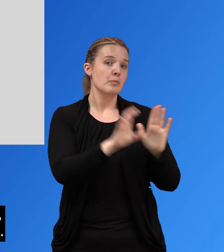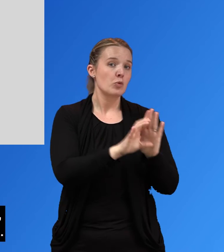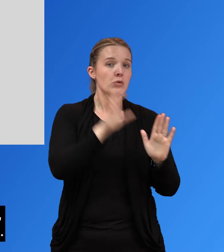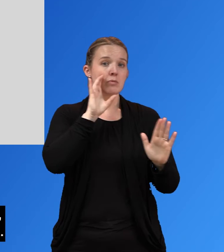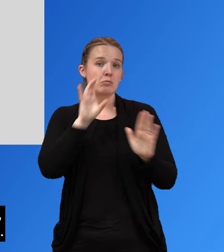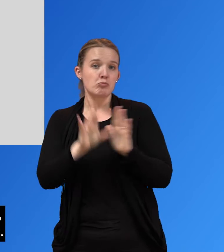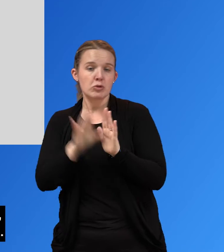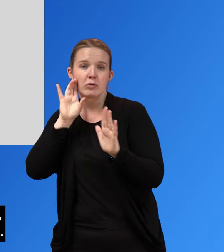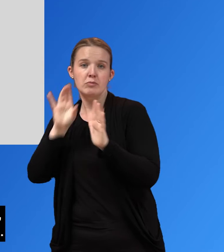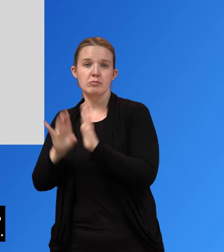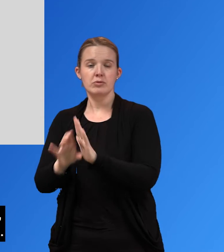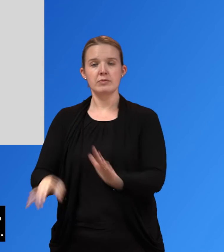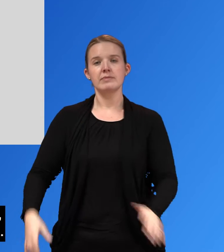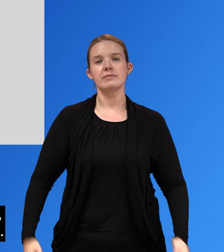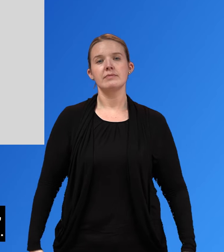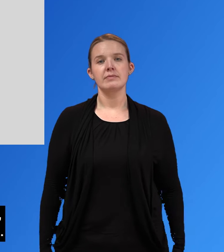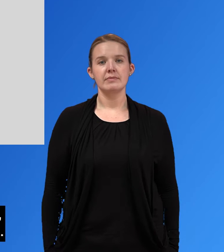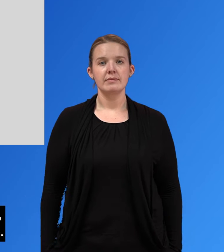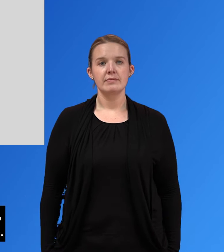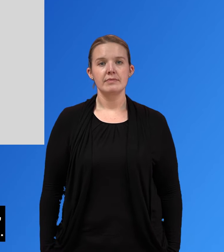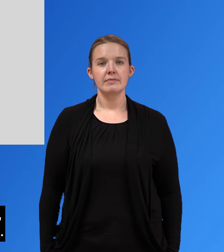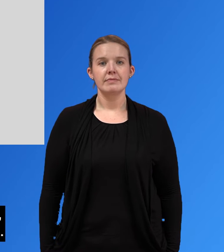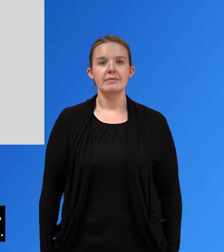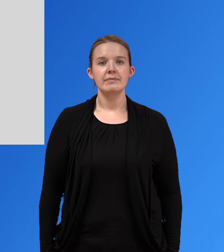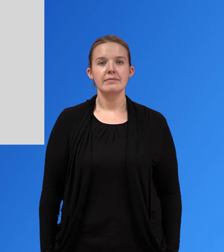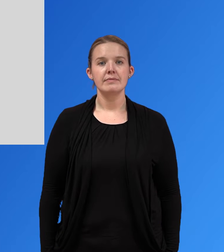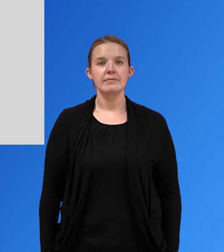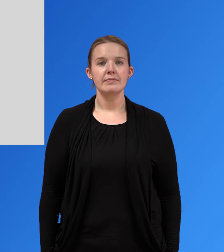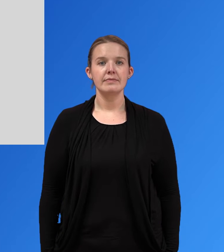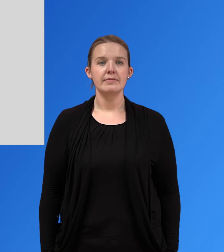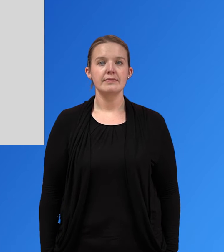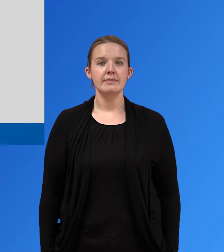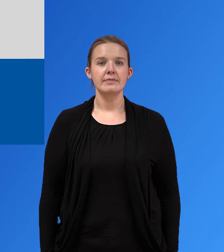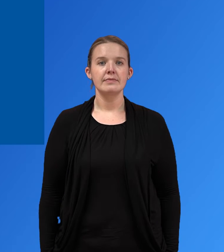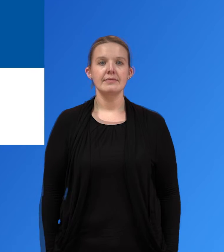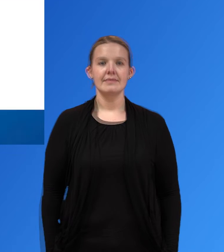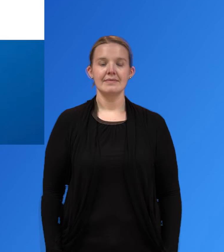layout, graphics, images, or icons.